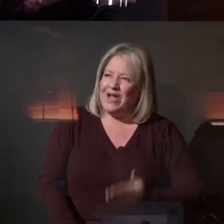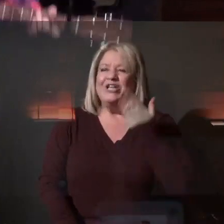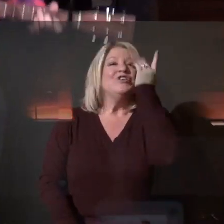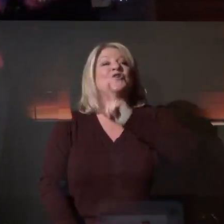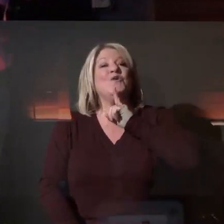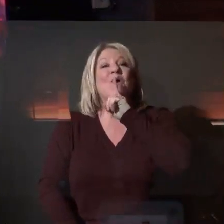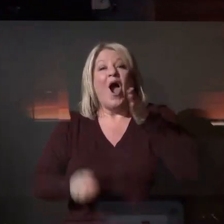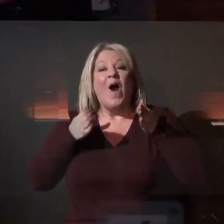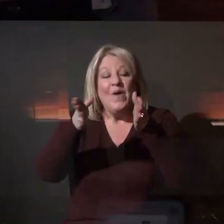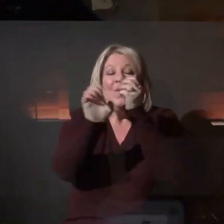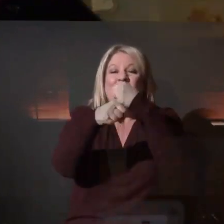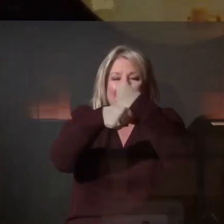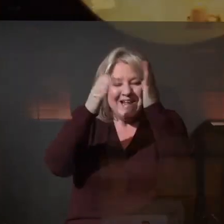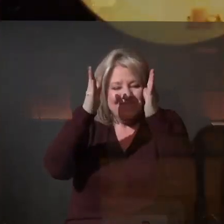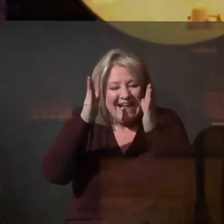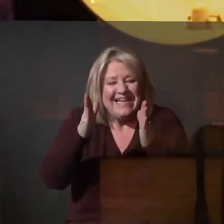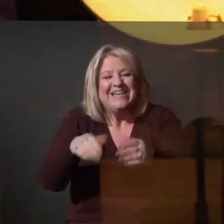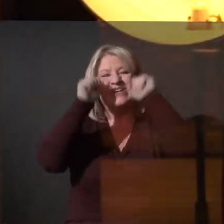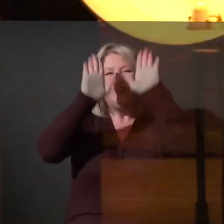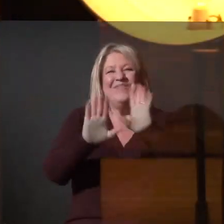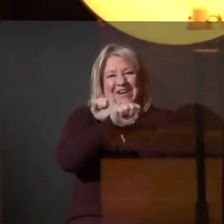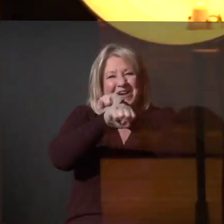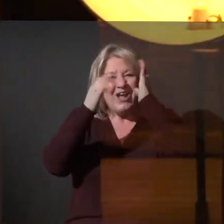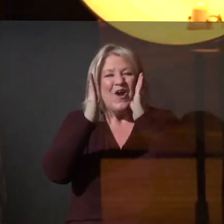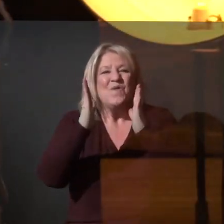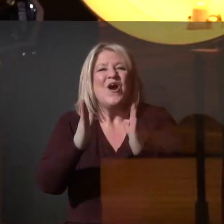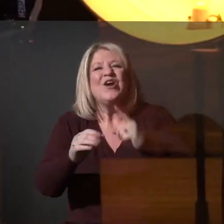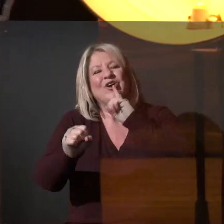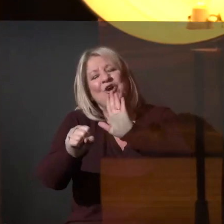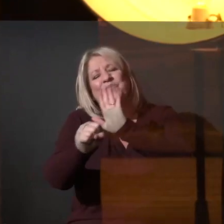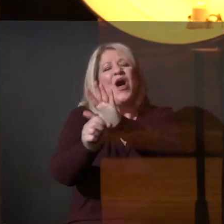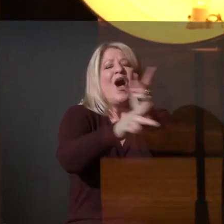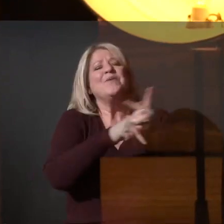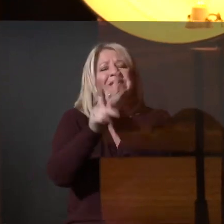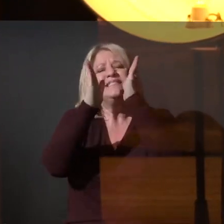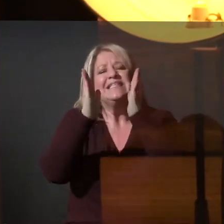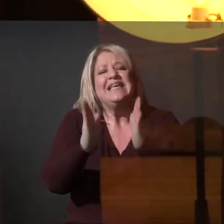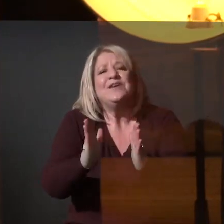Miracle work.